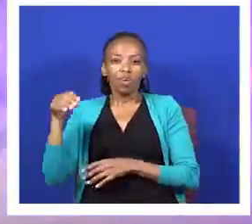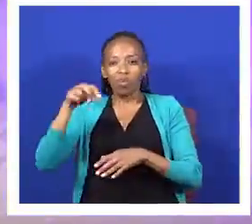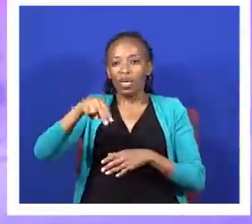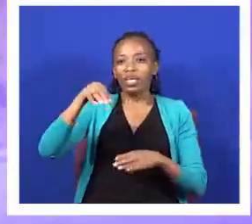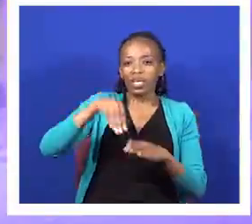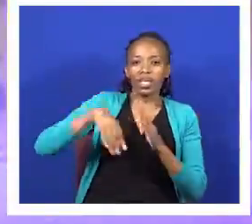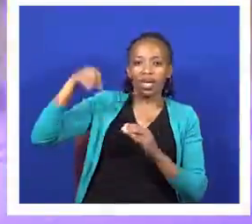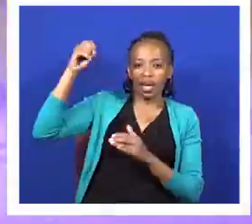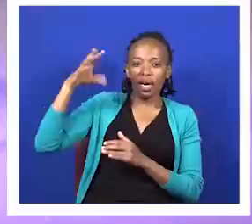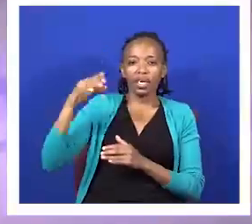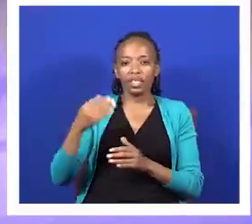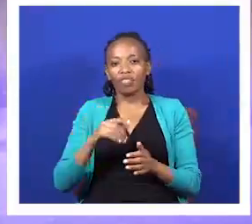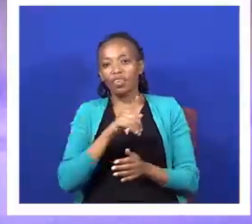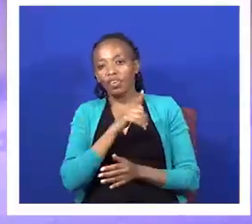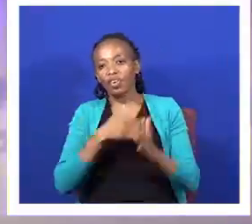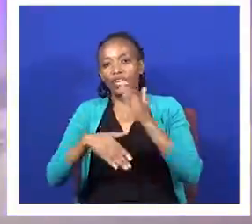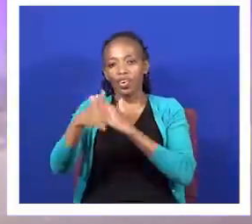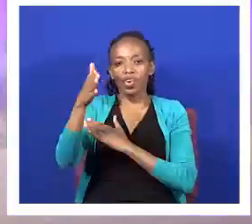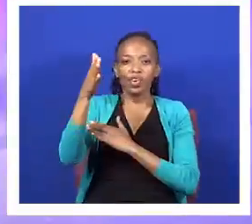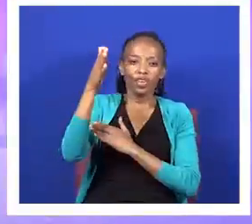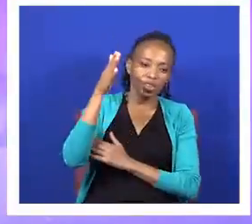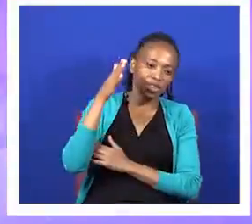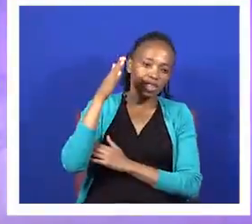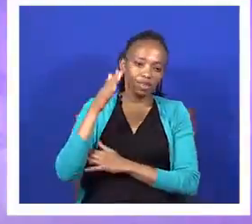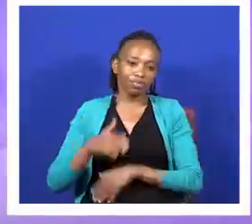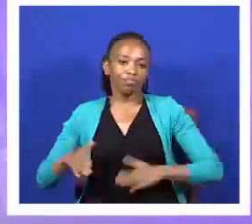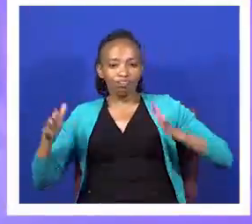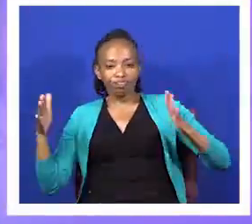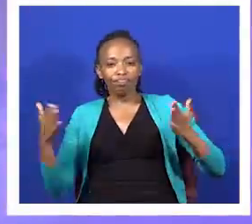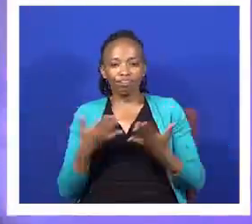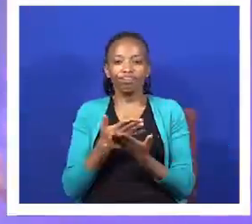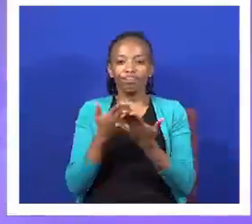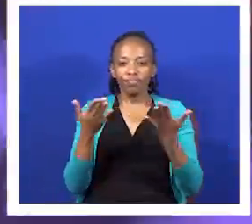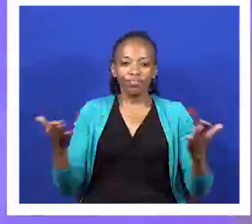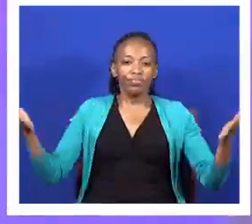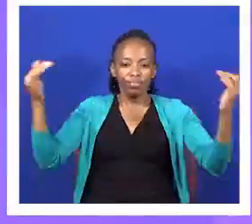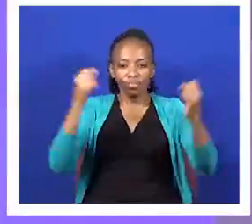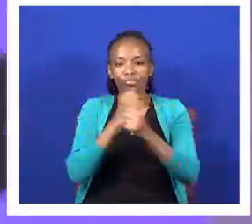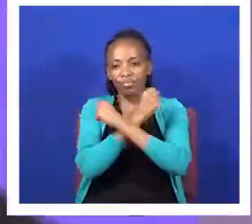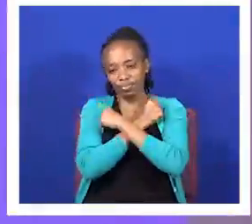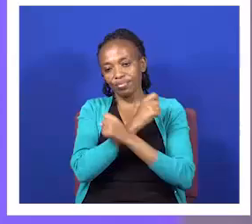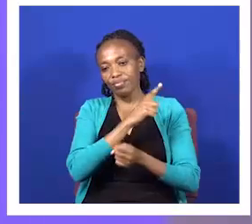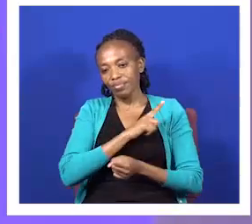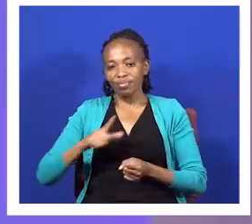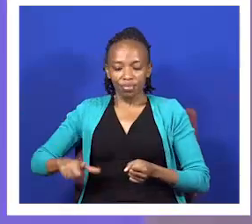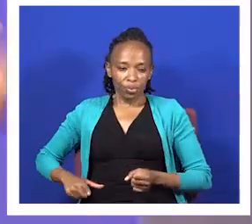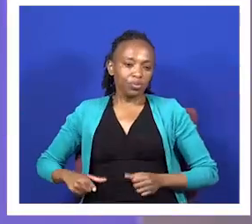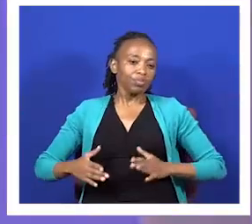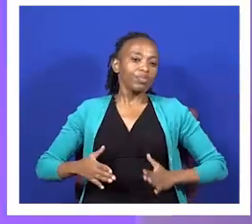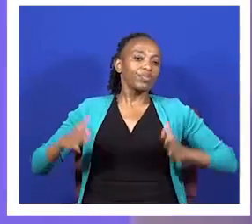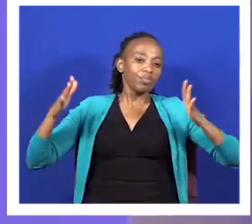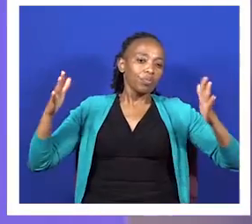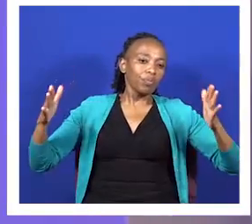light. Walking in the light of God. It's a great thing to love